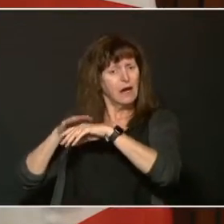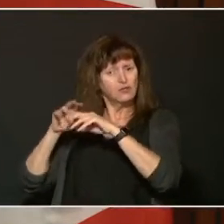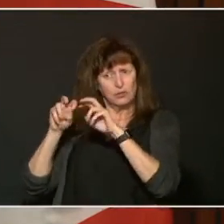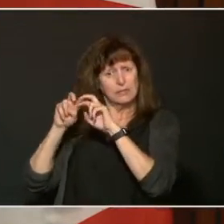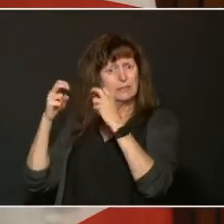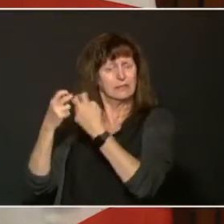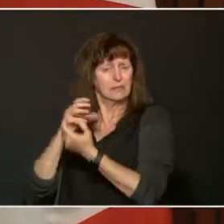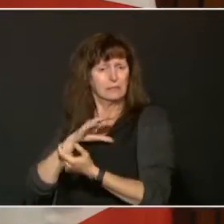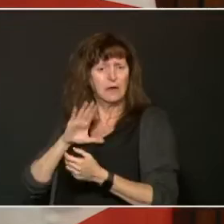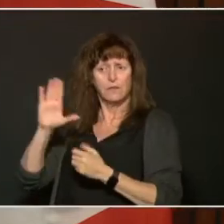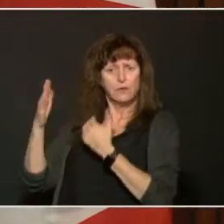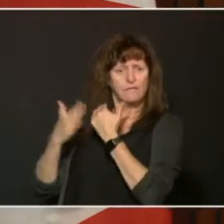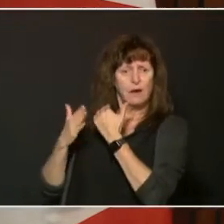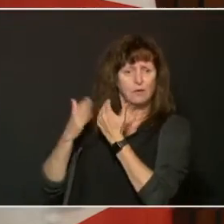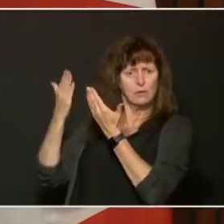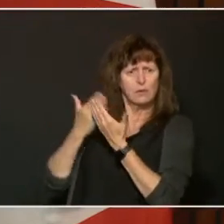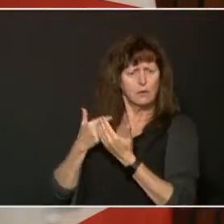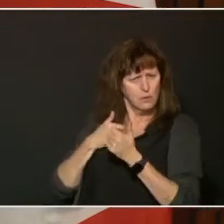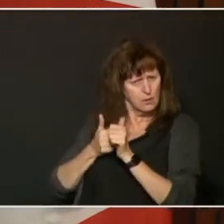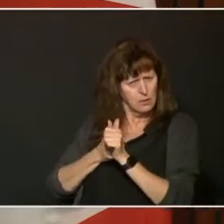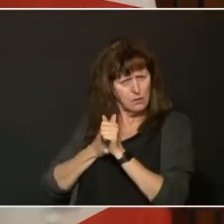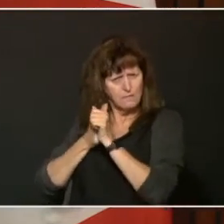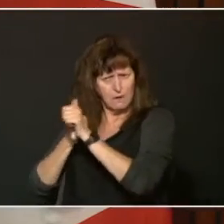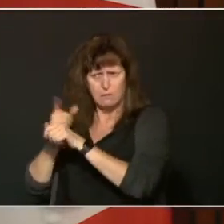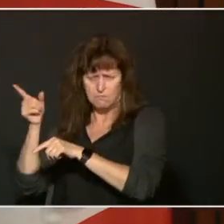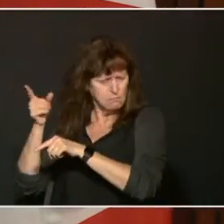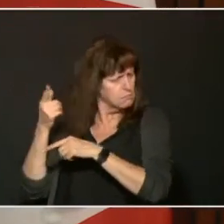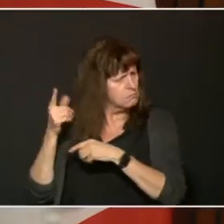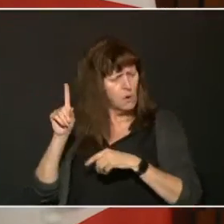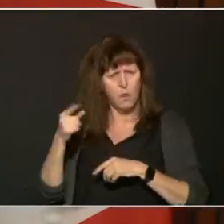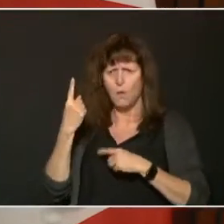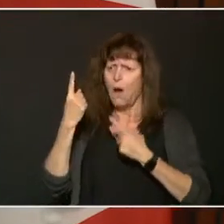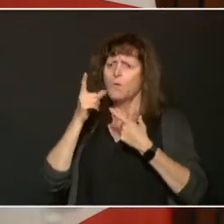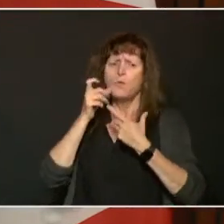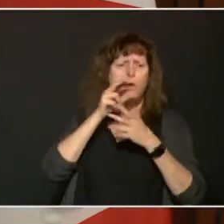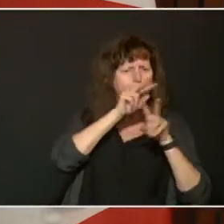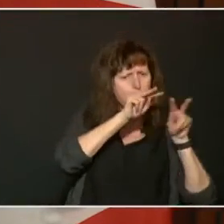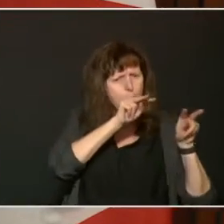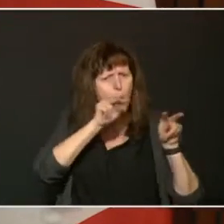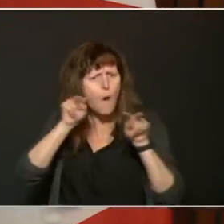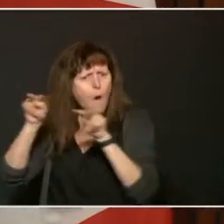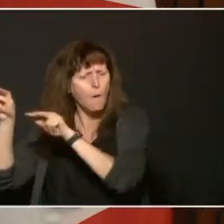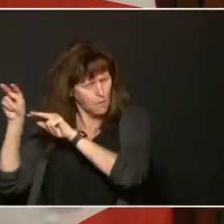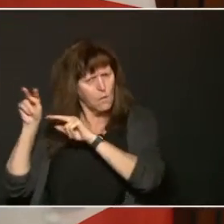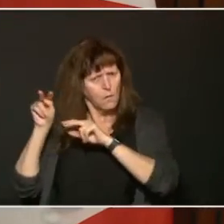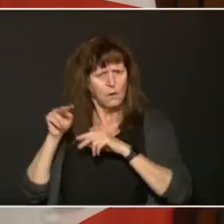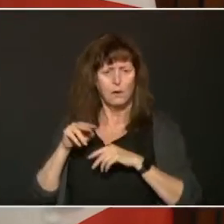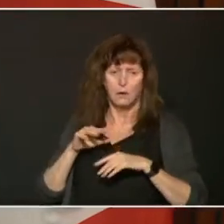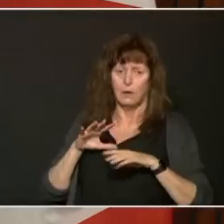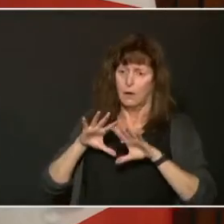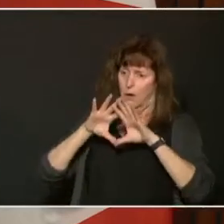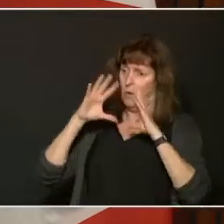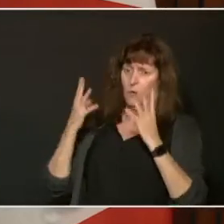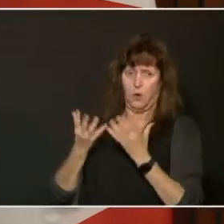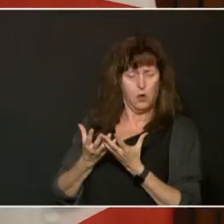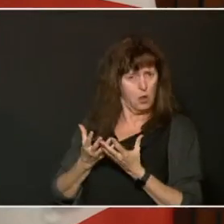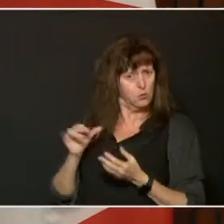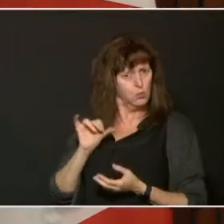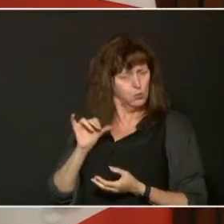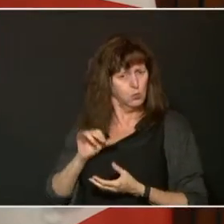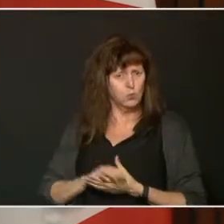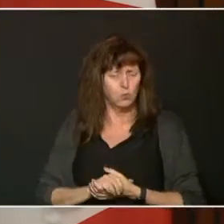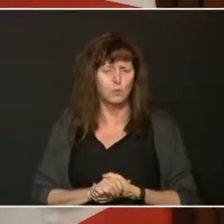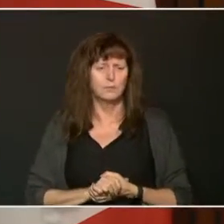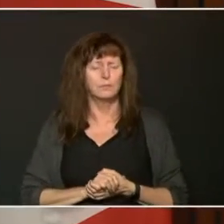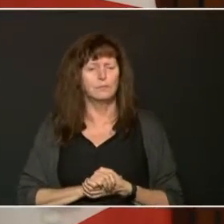monitoring what's happening across the world, the studies on vaccine effectiveness and safety, and